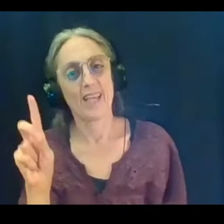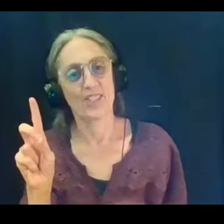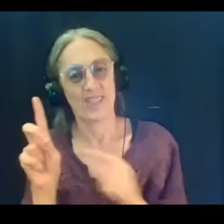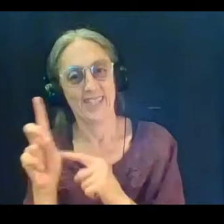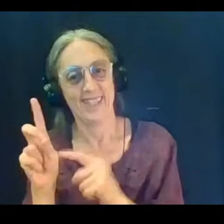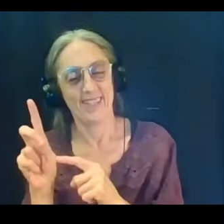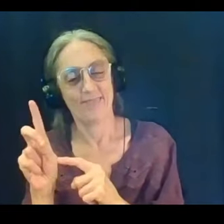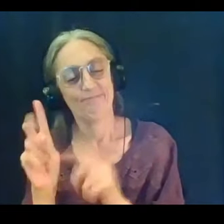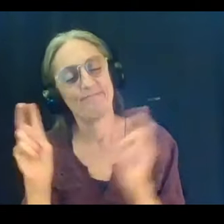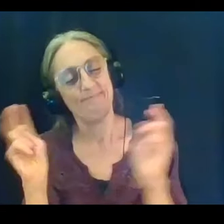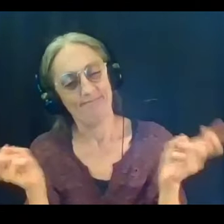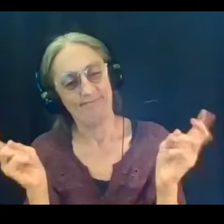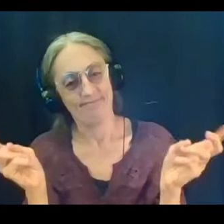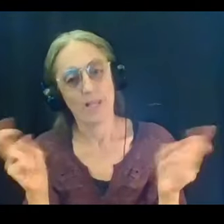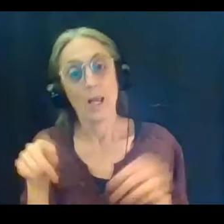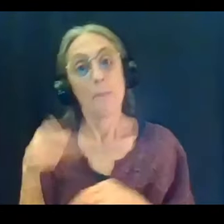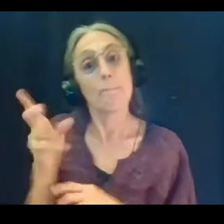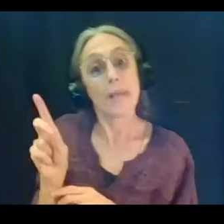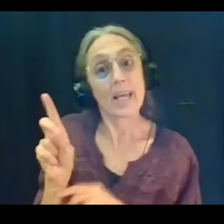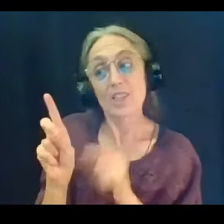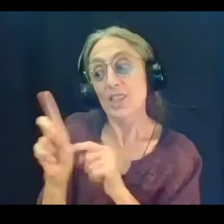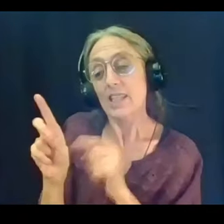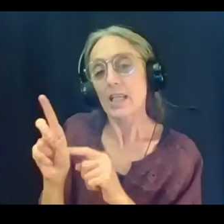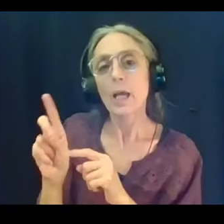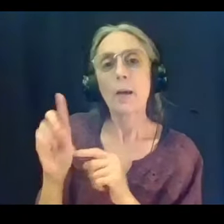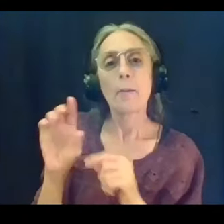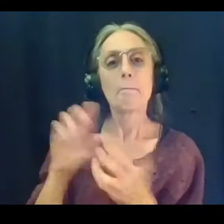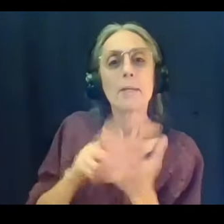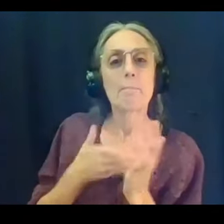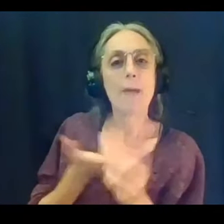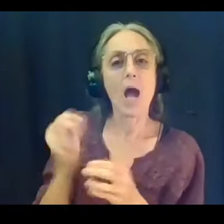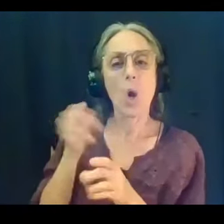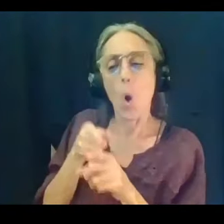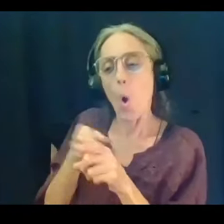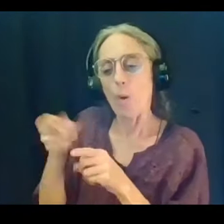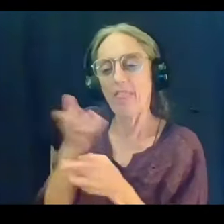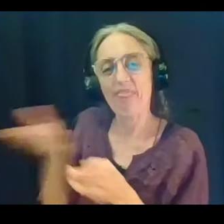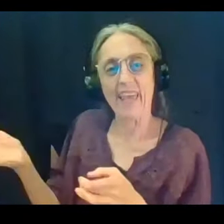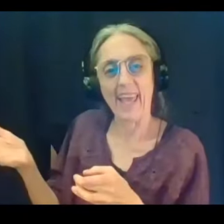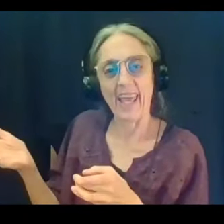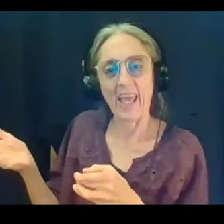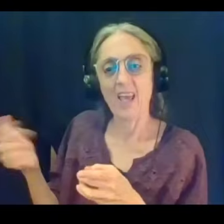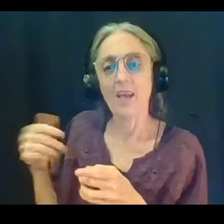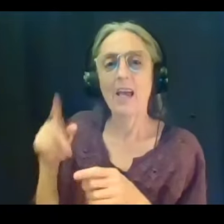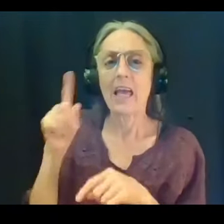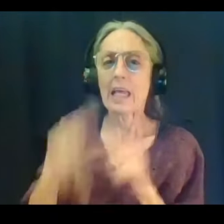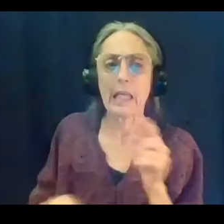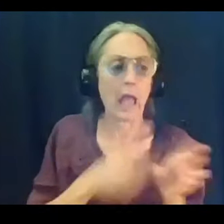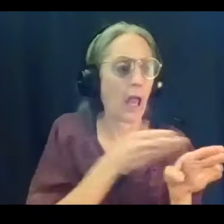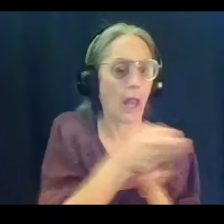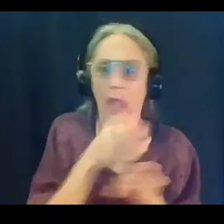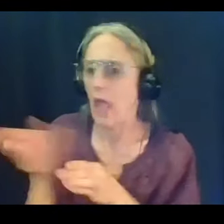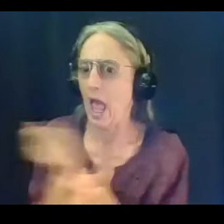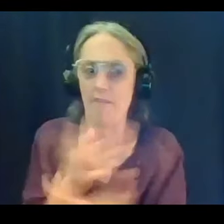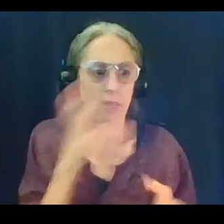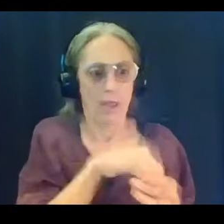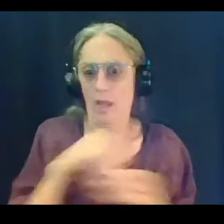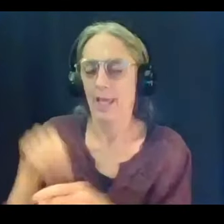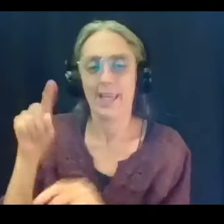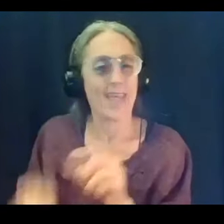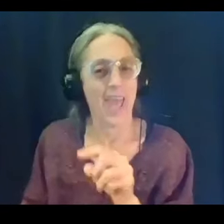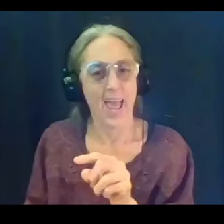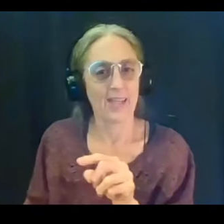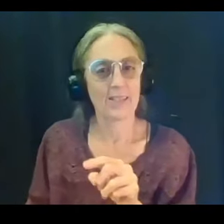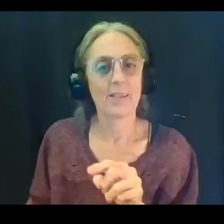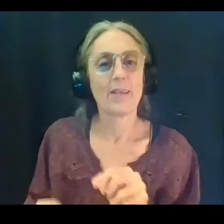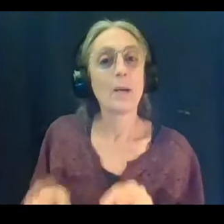your lane, right? Yeah. Like uniquely yours, like the thing that you just get into and it is like where you make